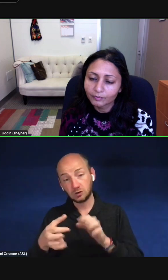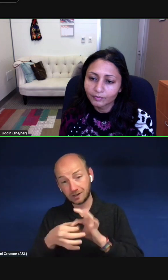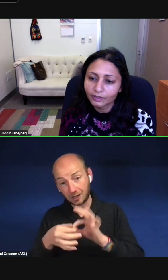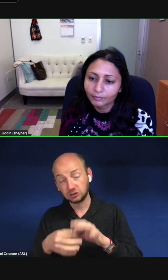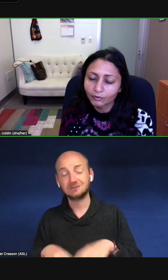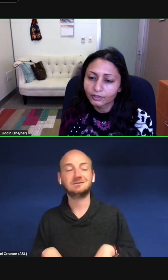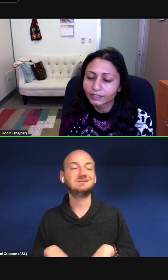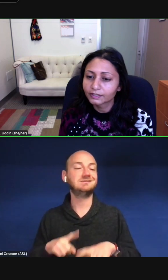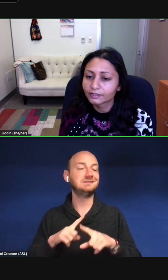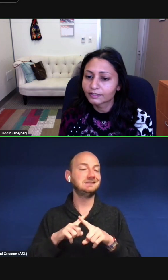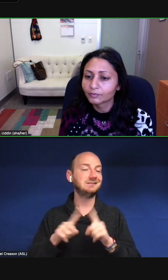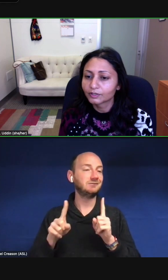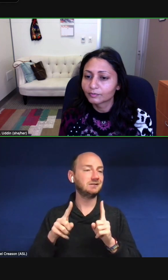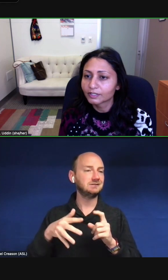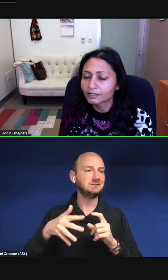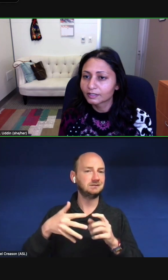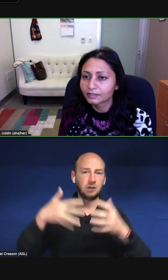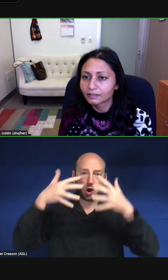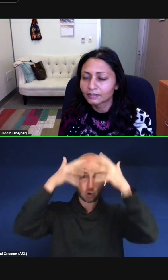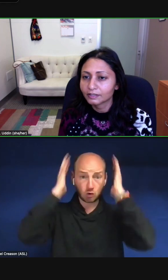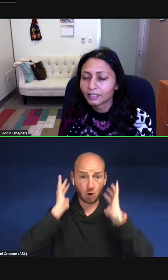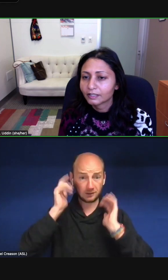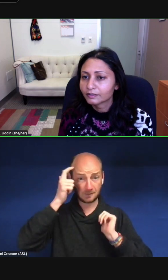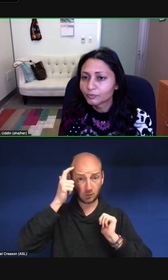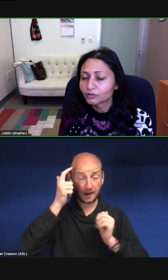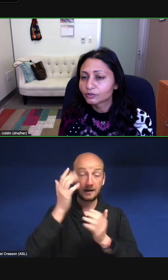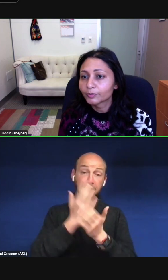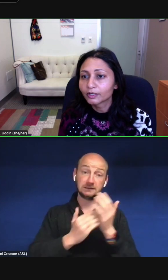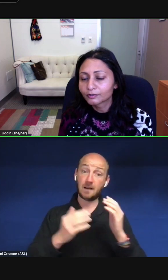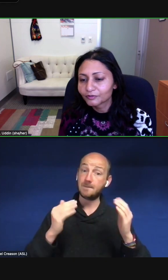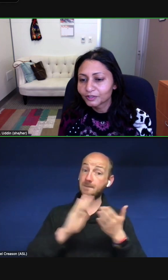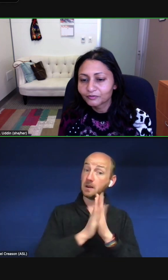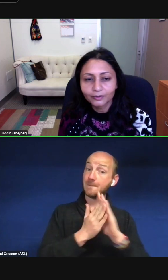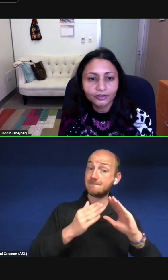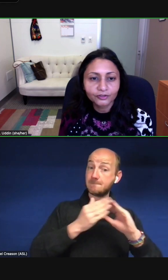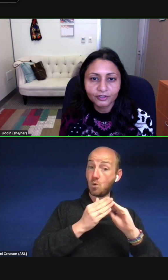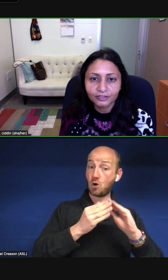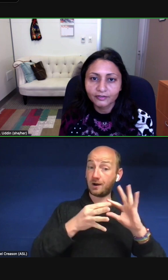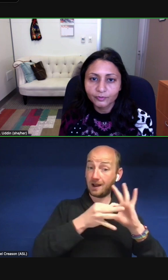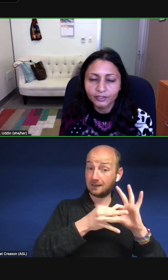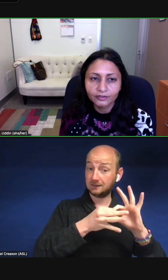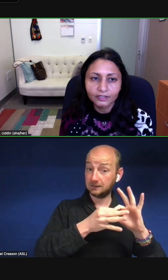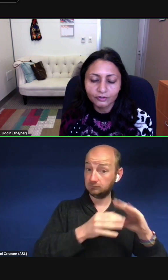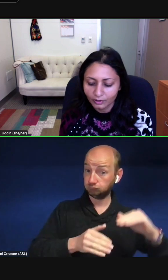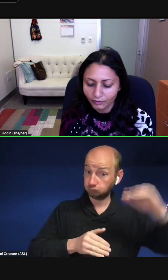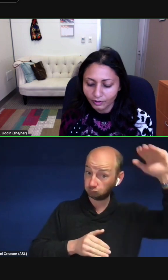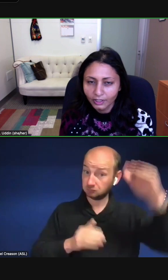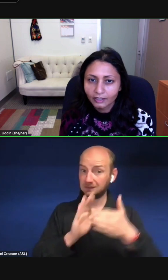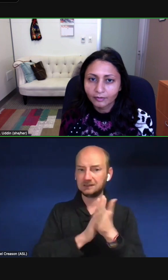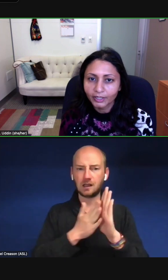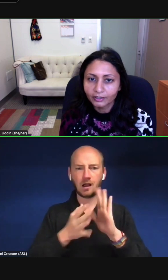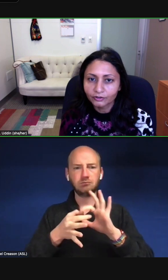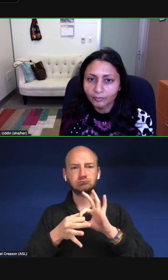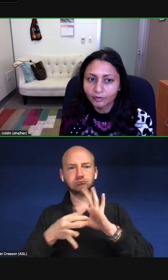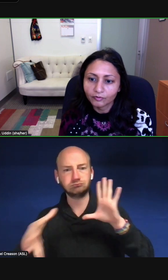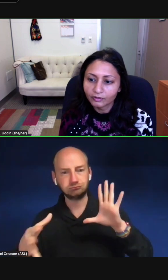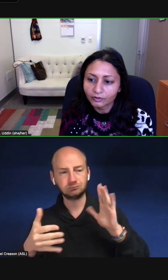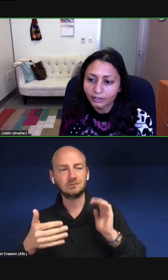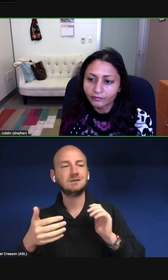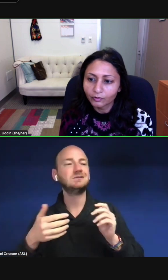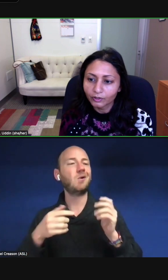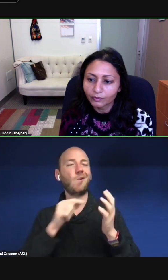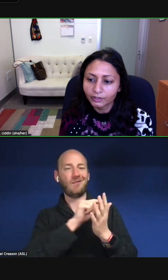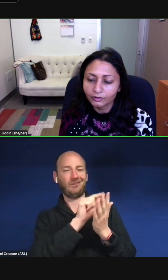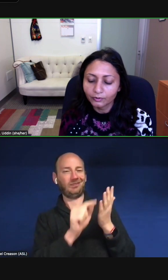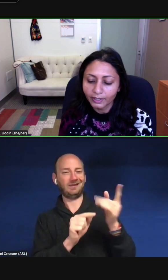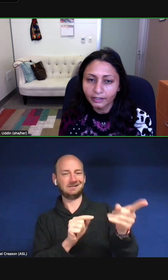how some become more connected and some become less connected, and the spatial topography of networks across the lifespan. So this is sort of a backdrop of a